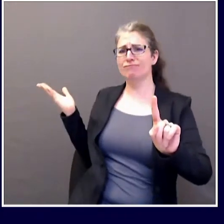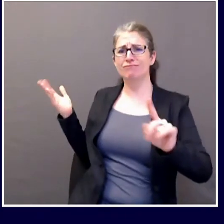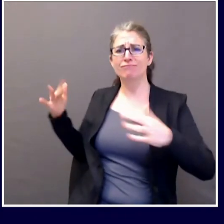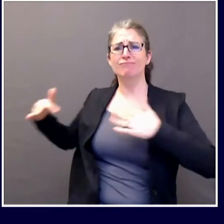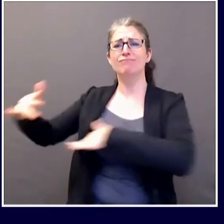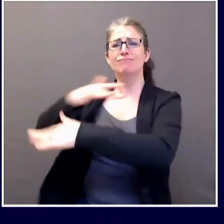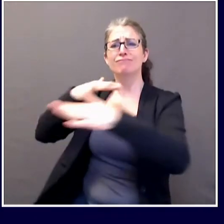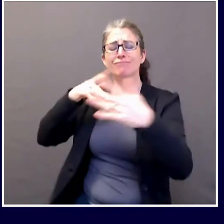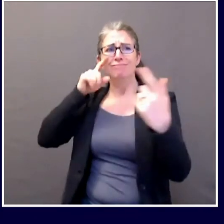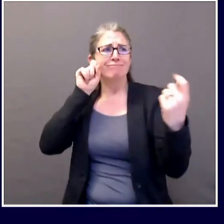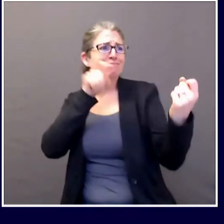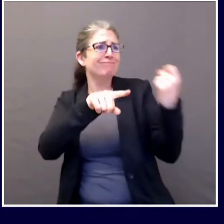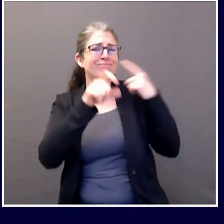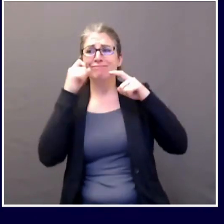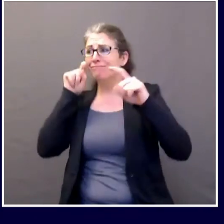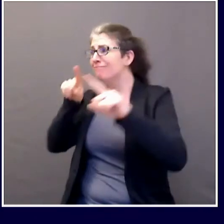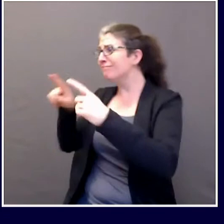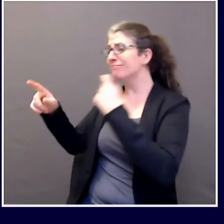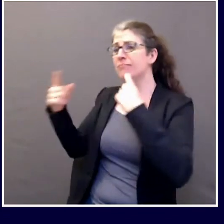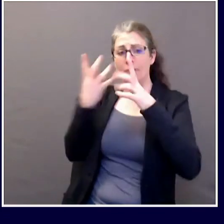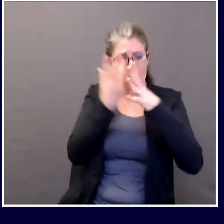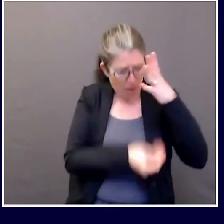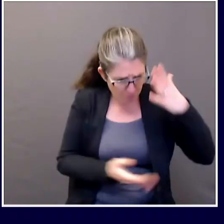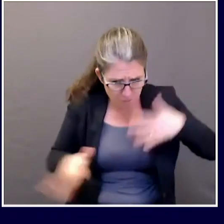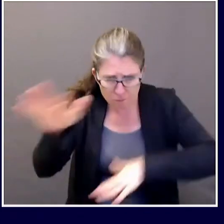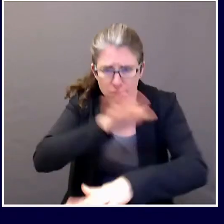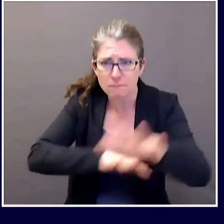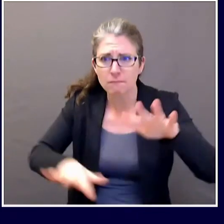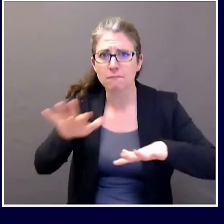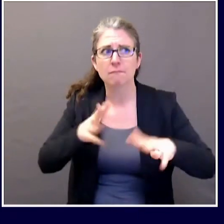Right now in Maine, there are a total of